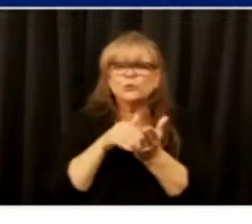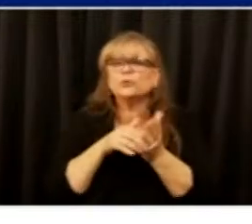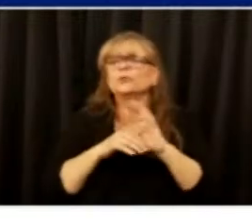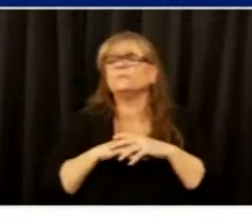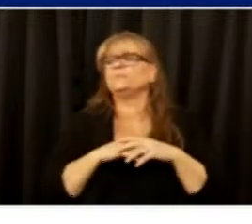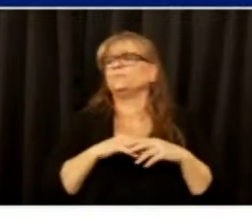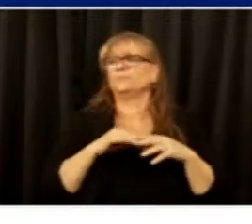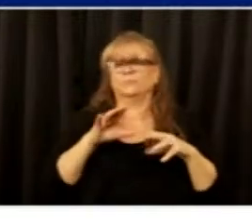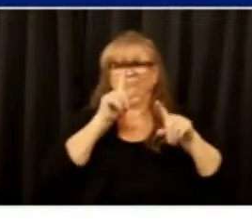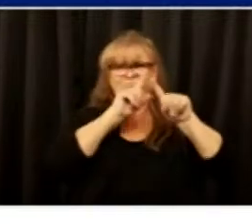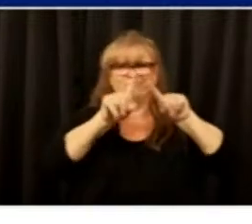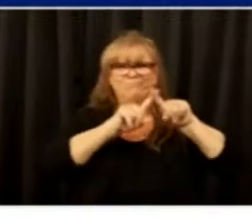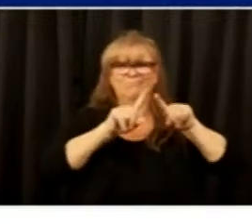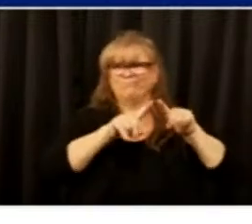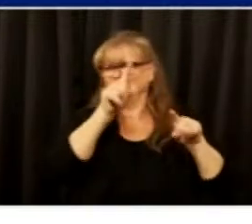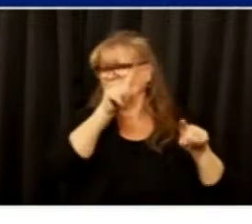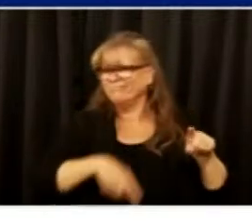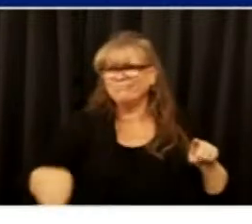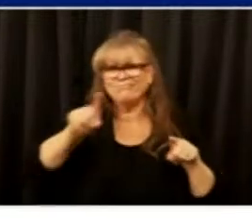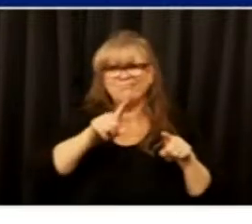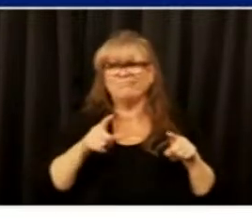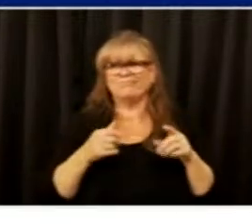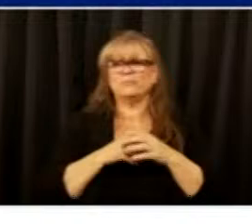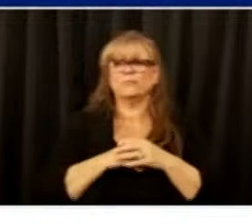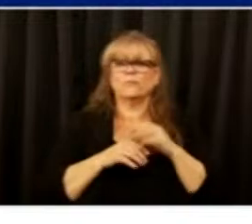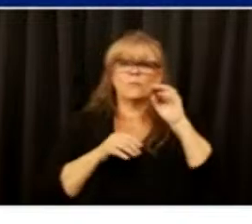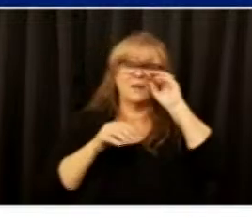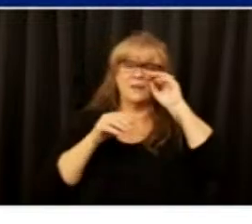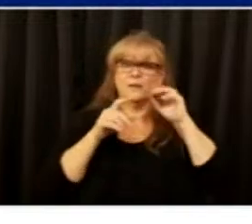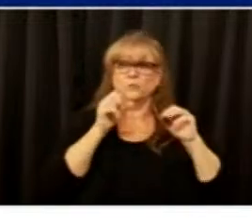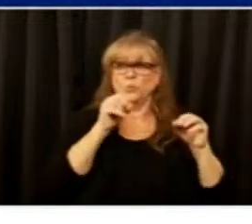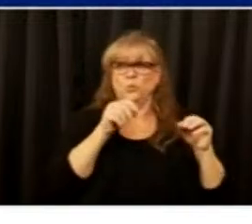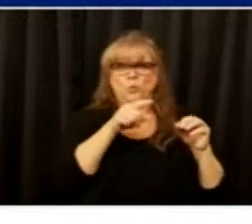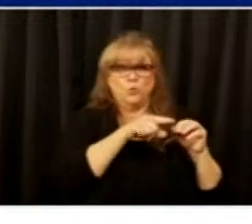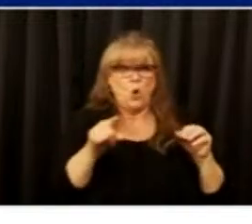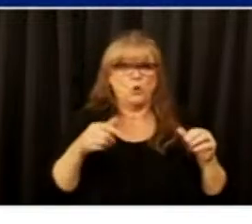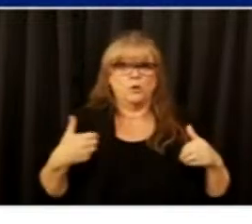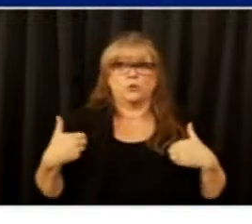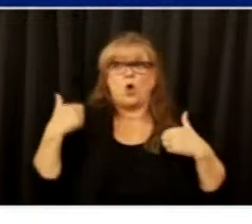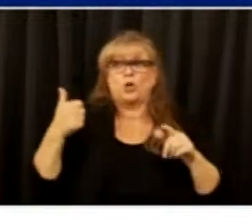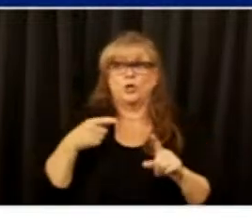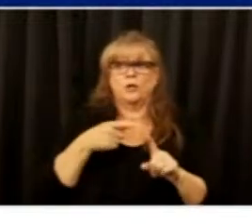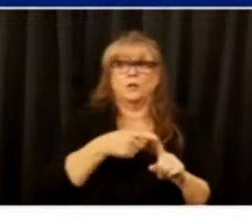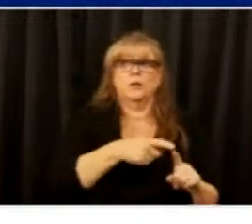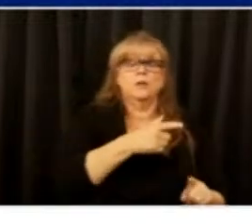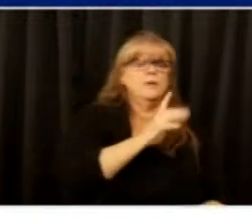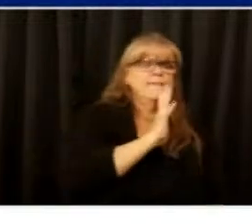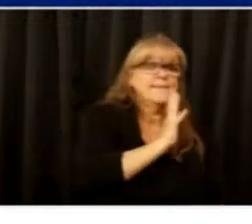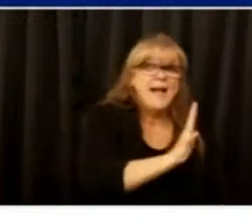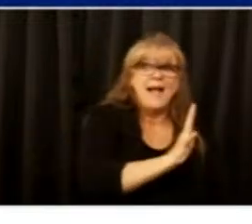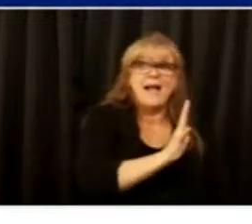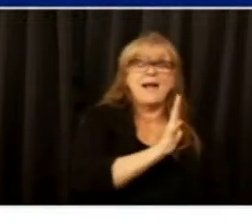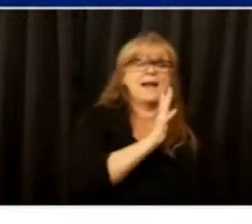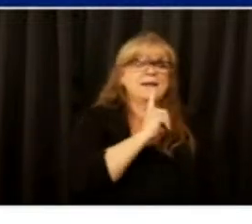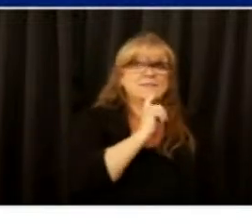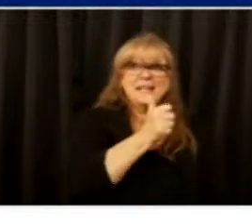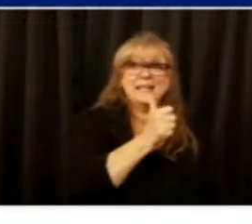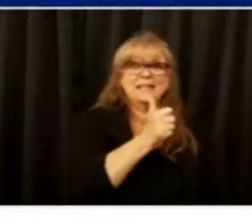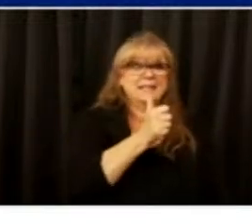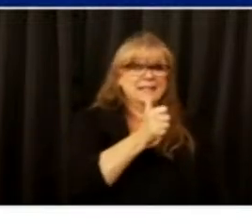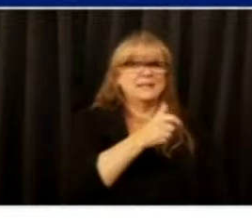that includes those who aren't yet eligible to be vaccinated, 5-year-olds, 10-year-olds, wear a mask when you're around others